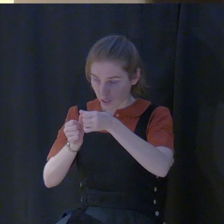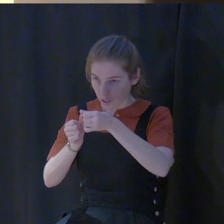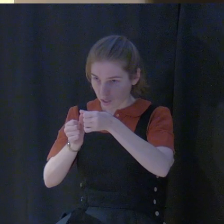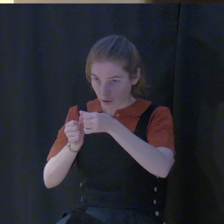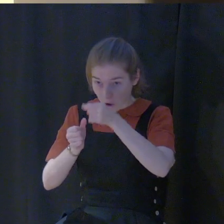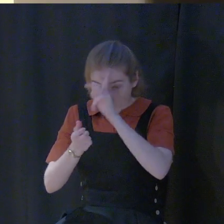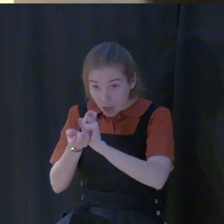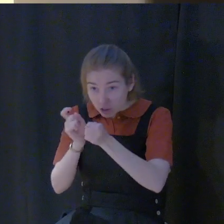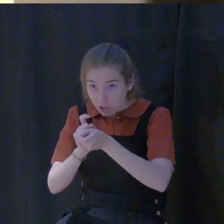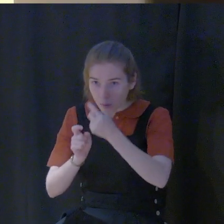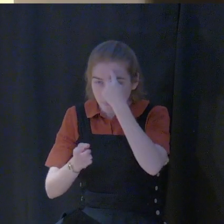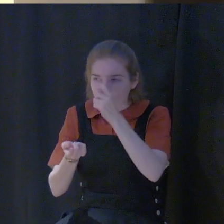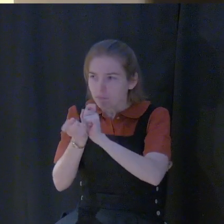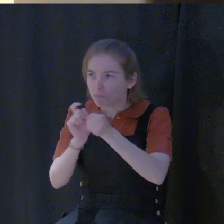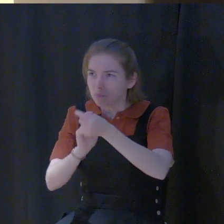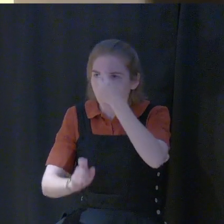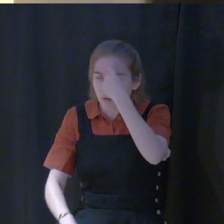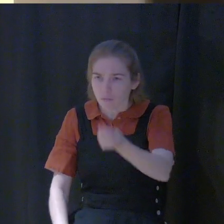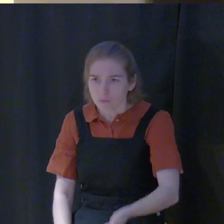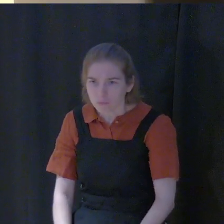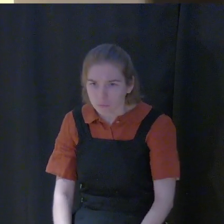Does God change his mind?